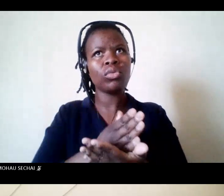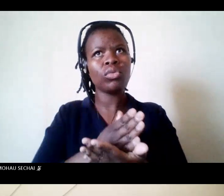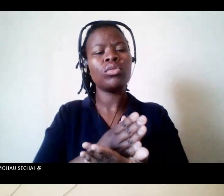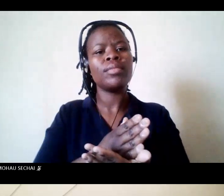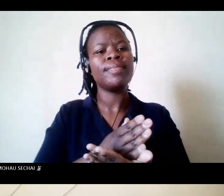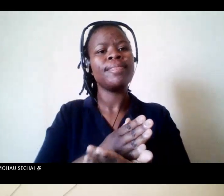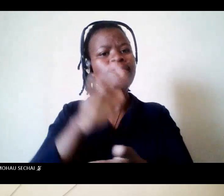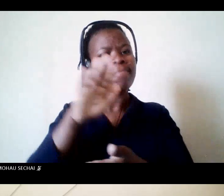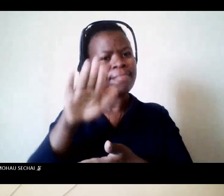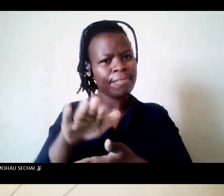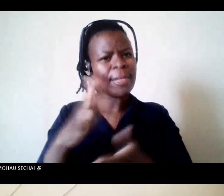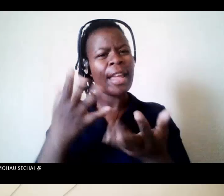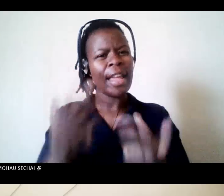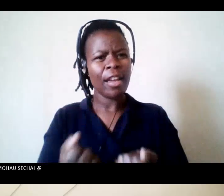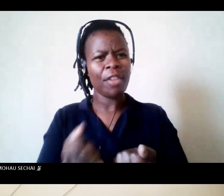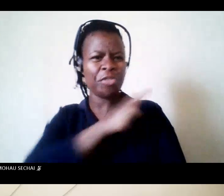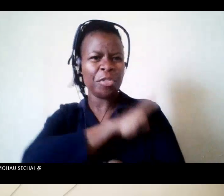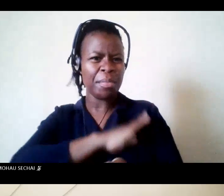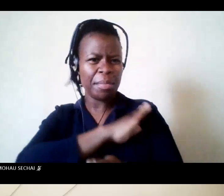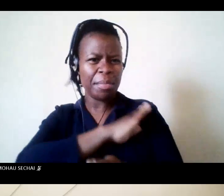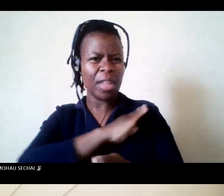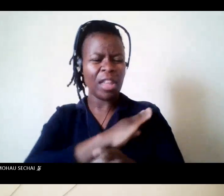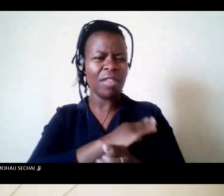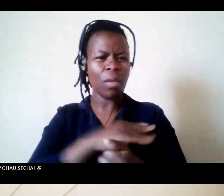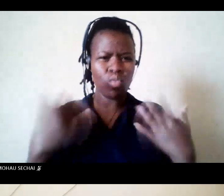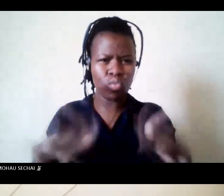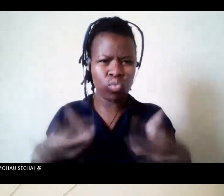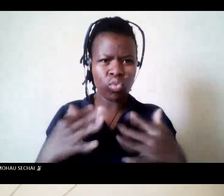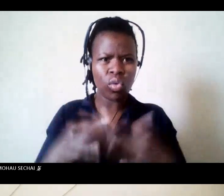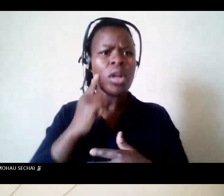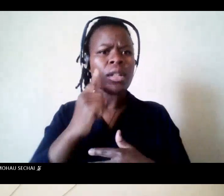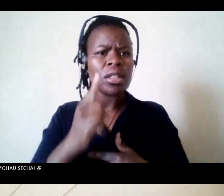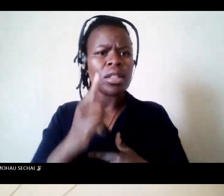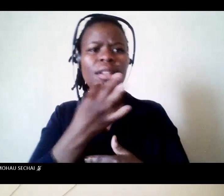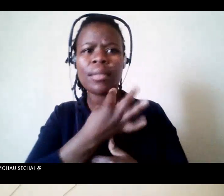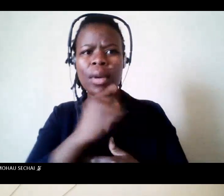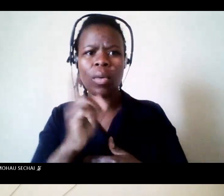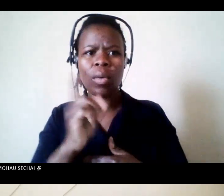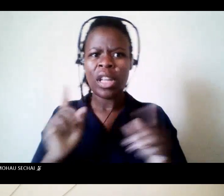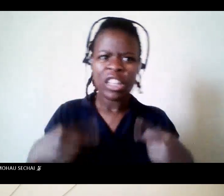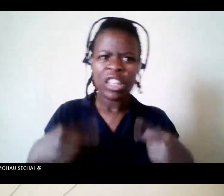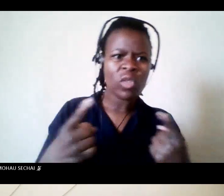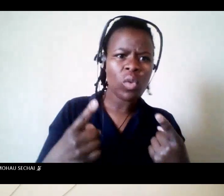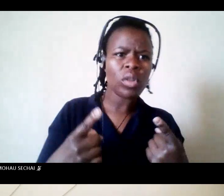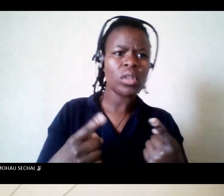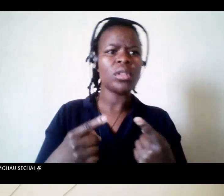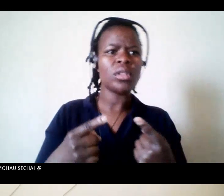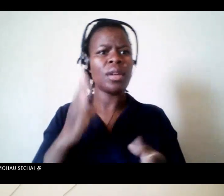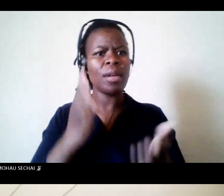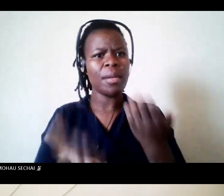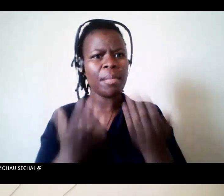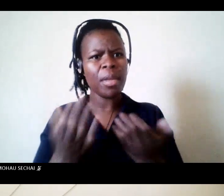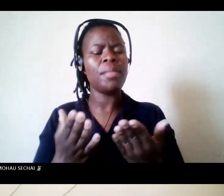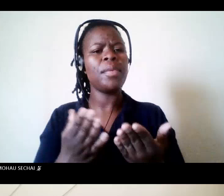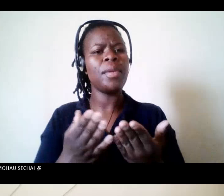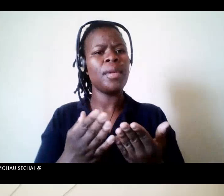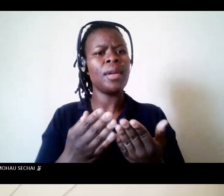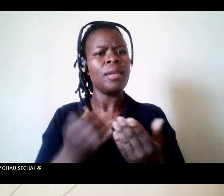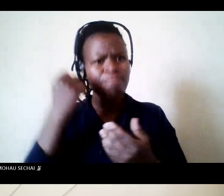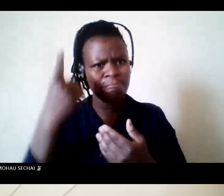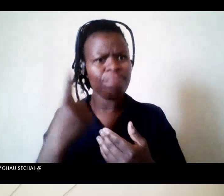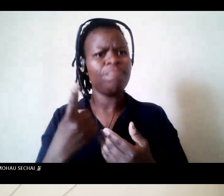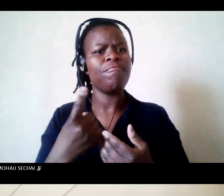disruptive behavior, then automatically teachers are saying this child cannot cope in class. Then the child is sent to the special